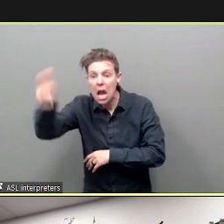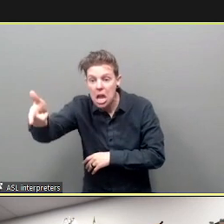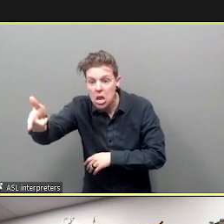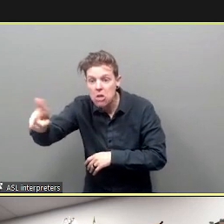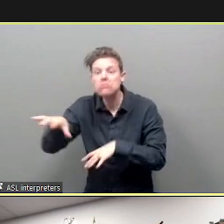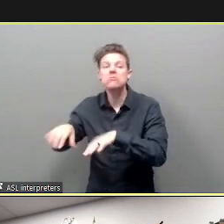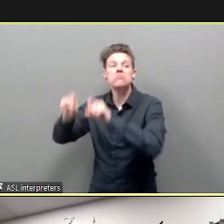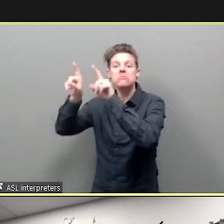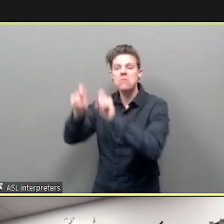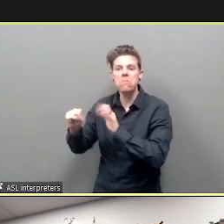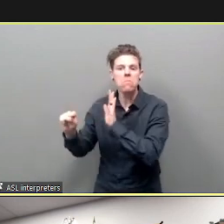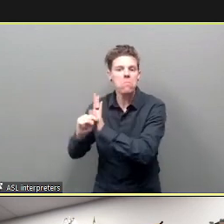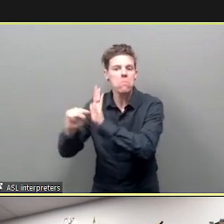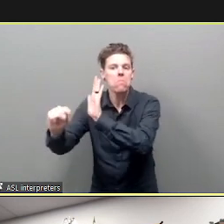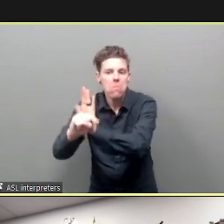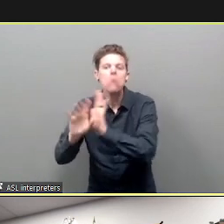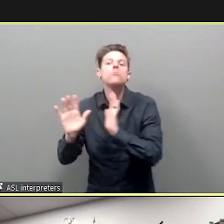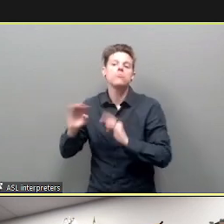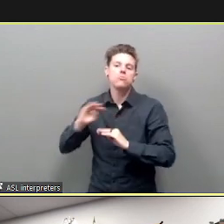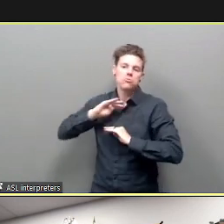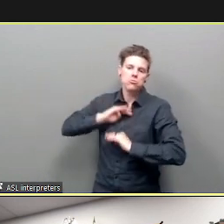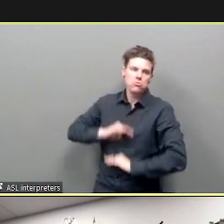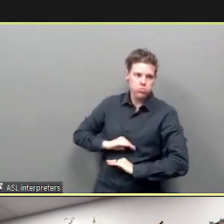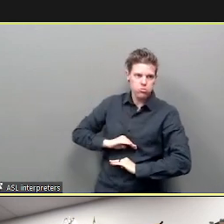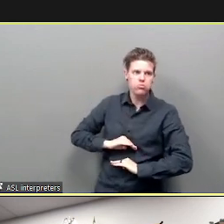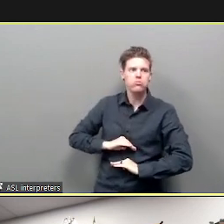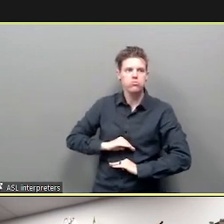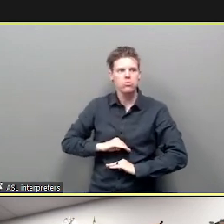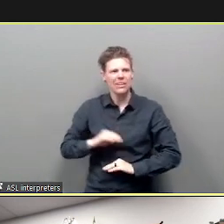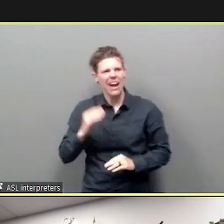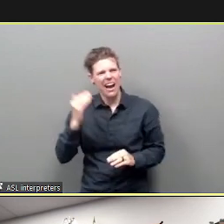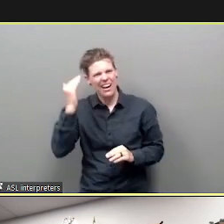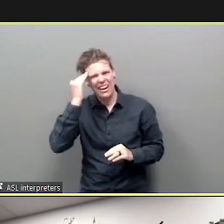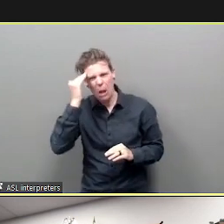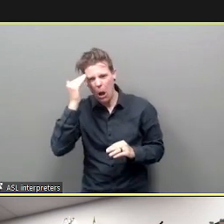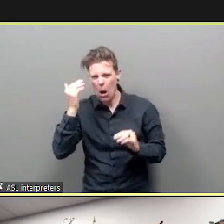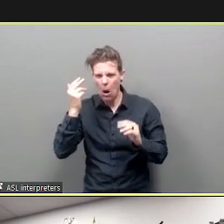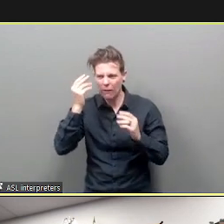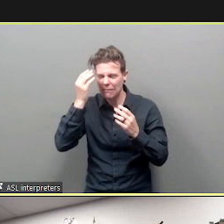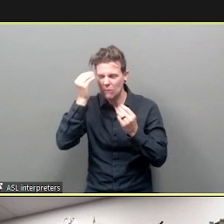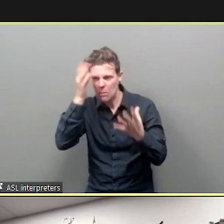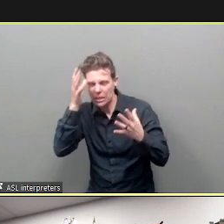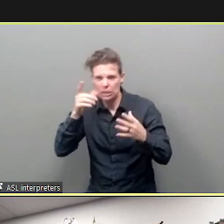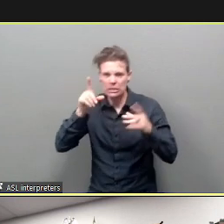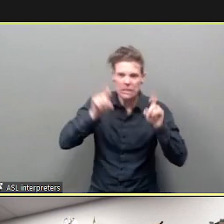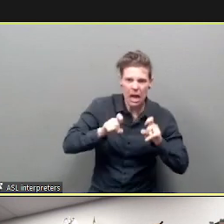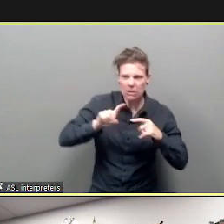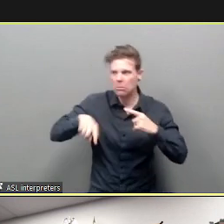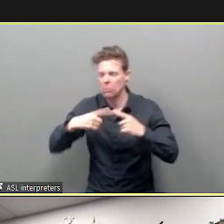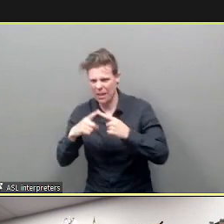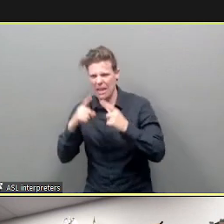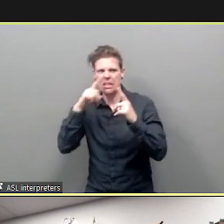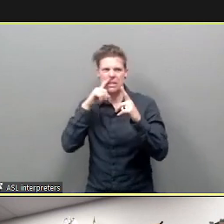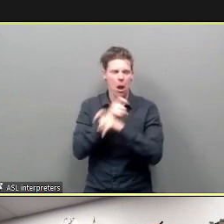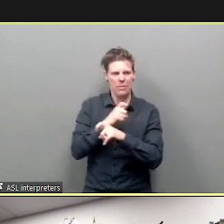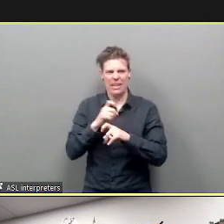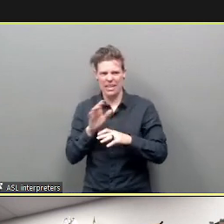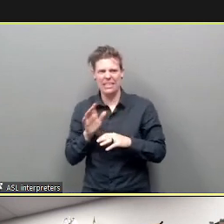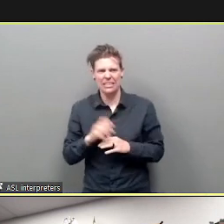this testing and how to do it. I did want to emphasize that if you have a positive home